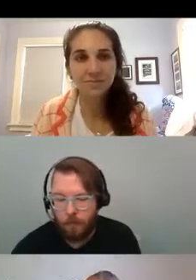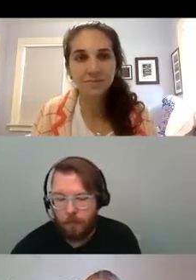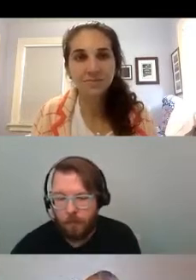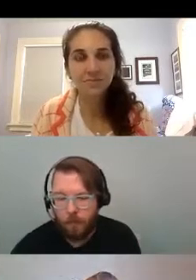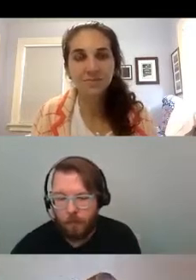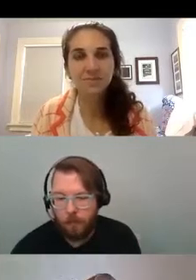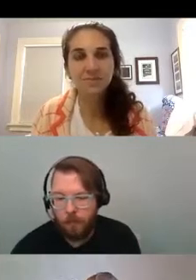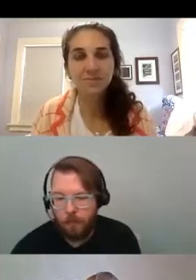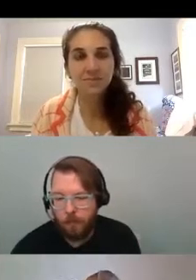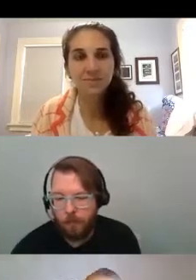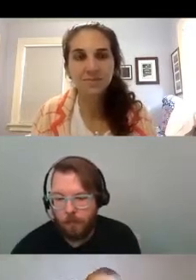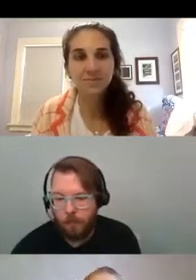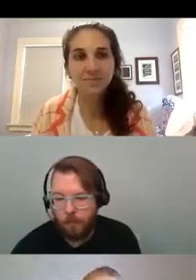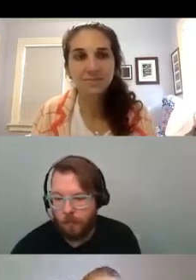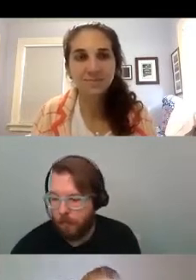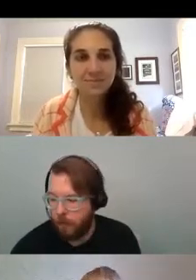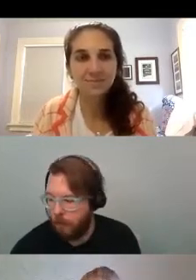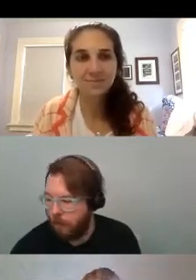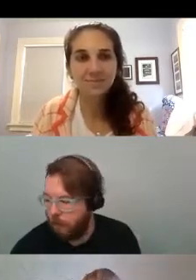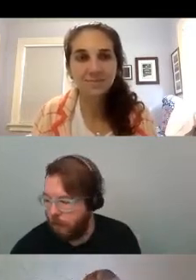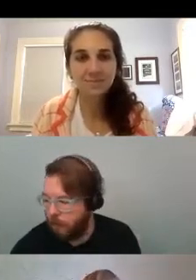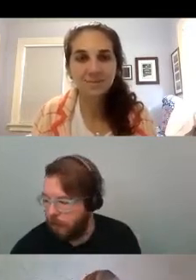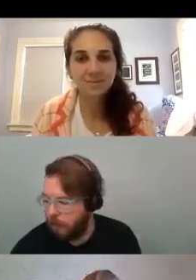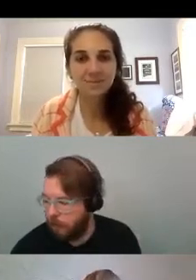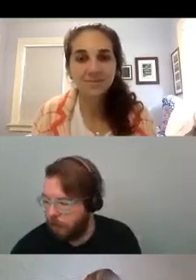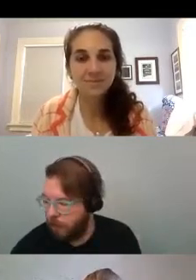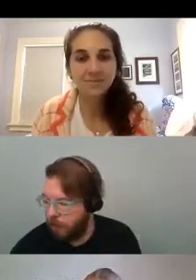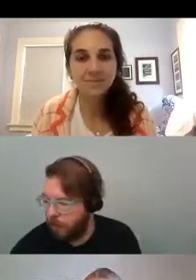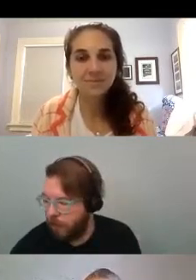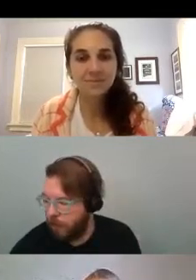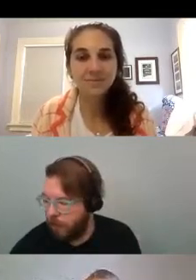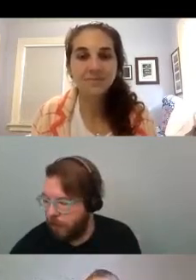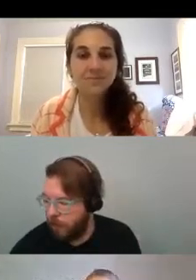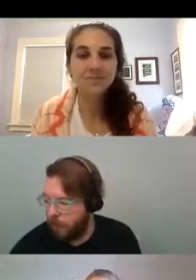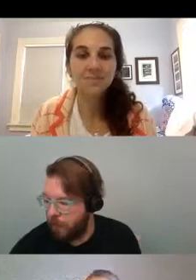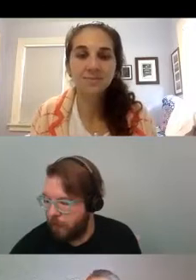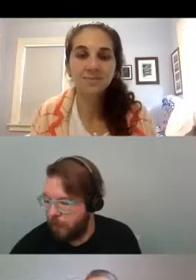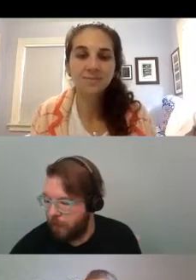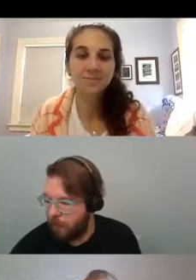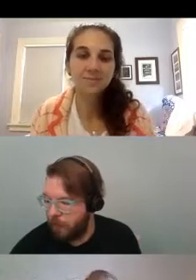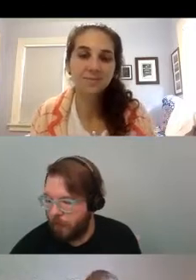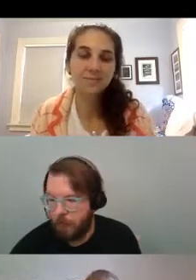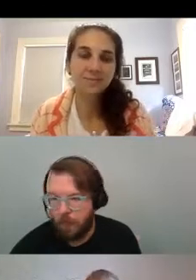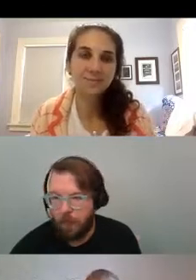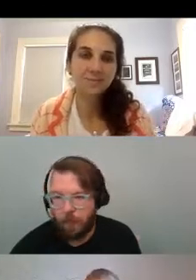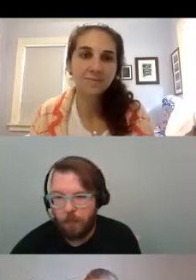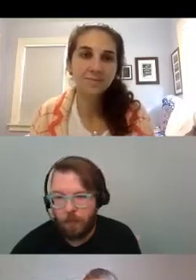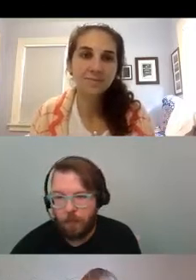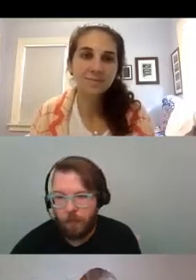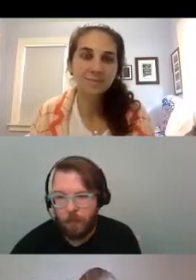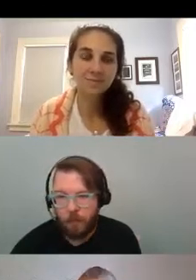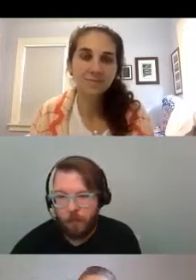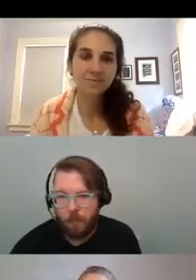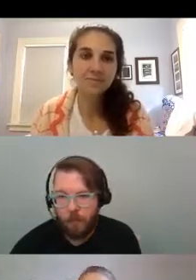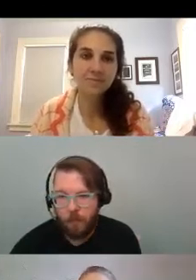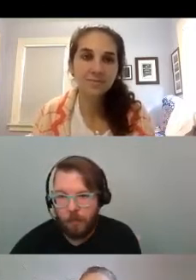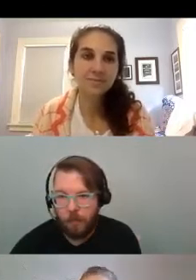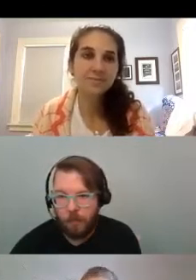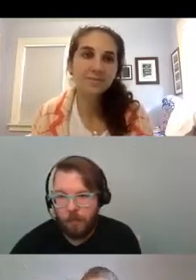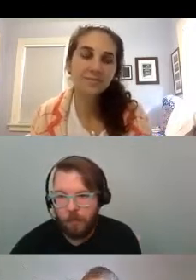adults learn best when they are collaborators in the process. Adults' lived experience is incredibly